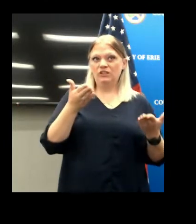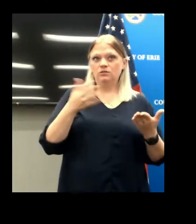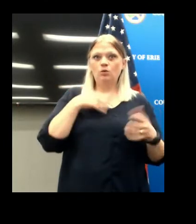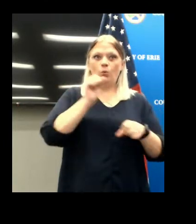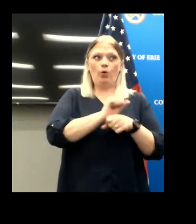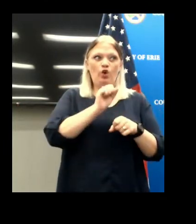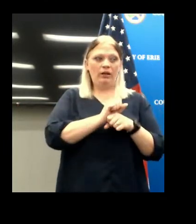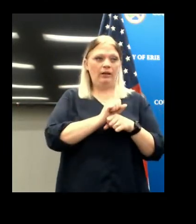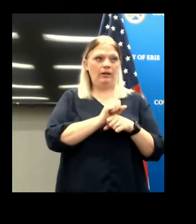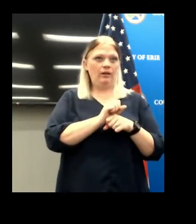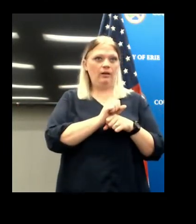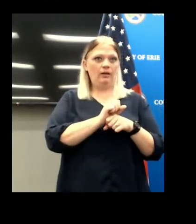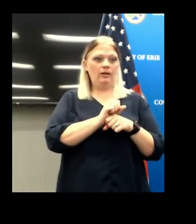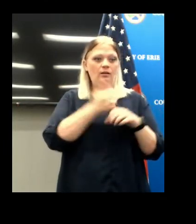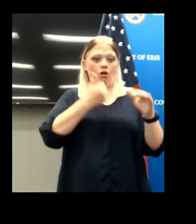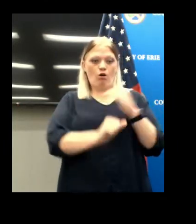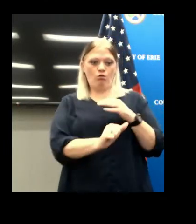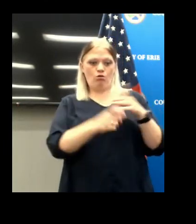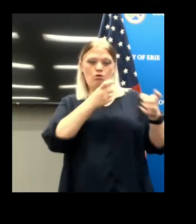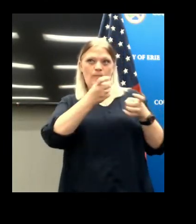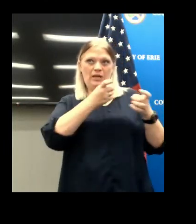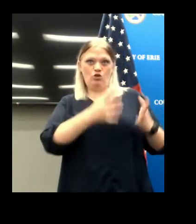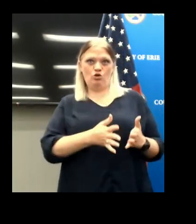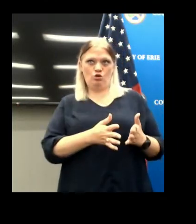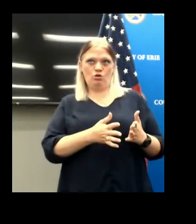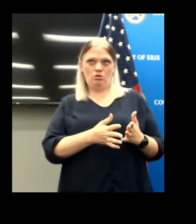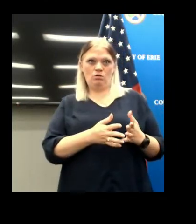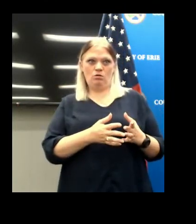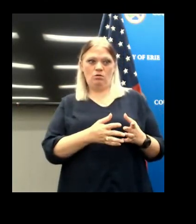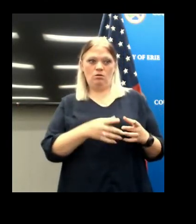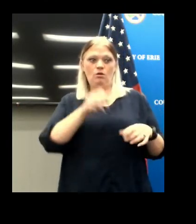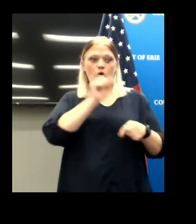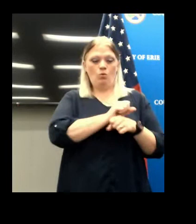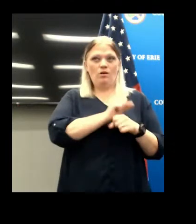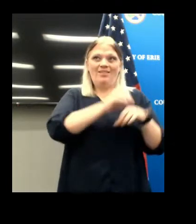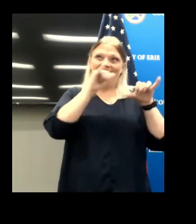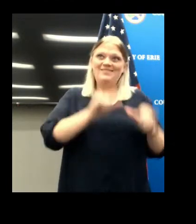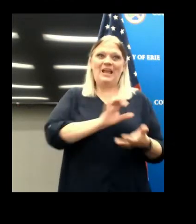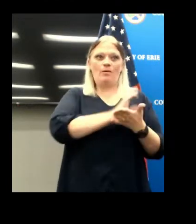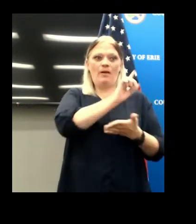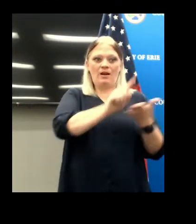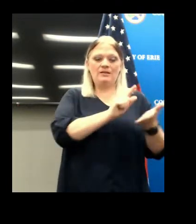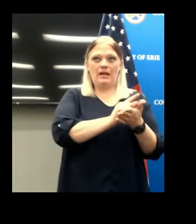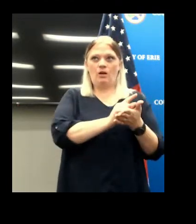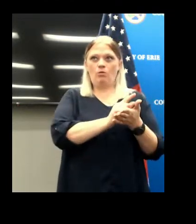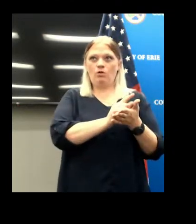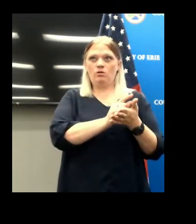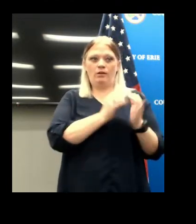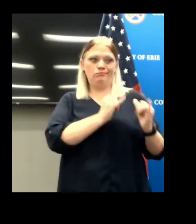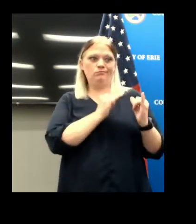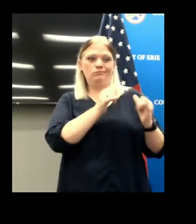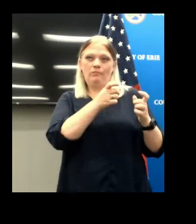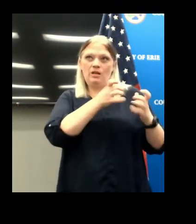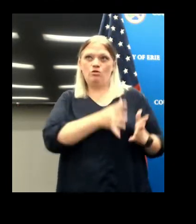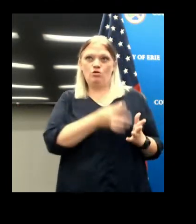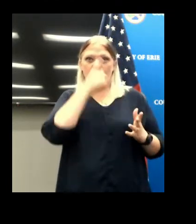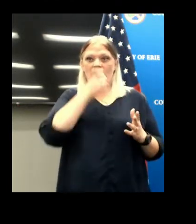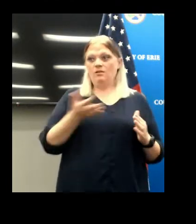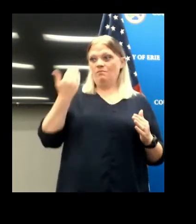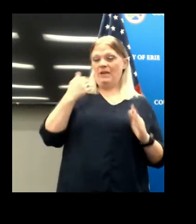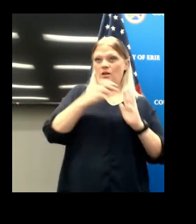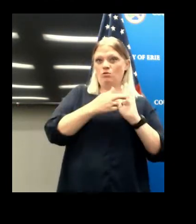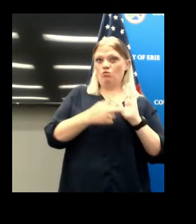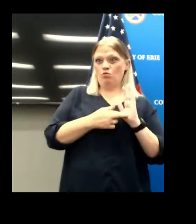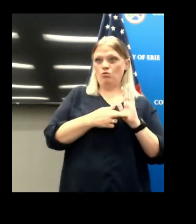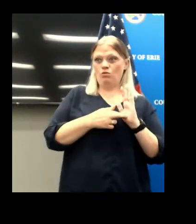under managers who were working the same amount of hours as the managers, who, because of the prior rules,